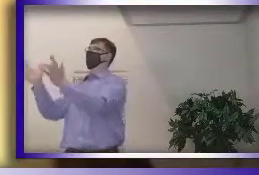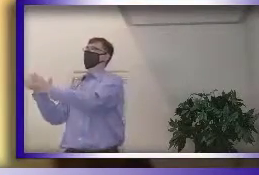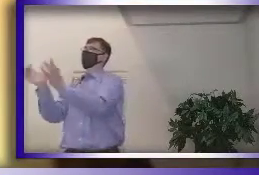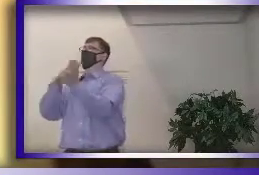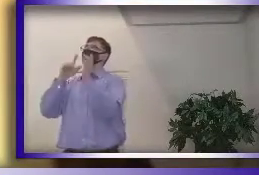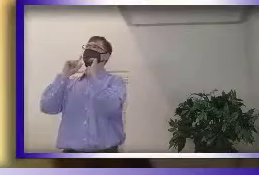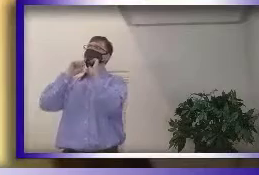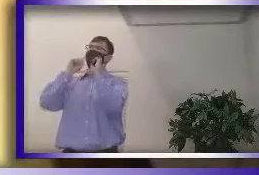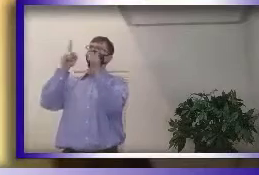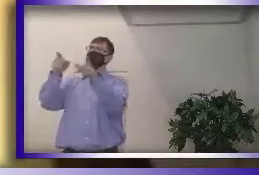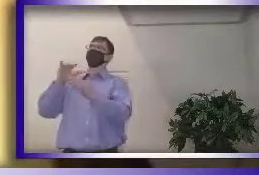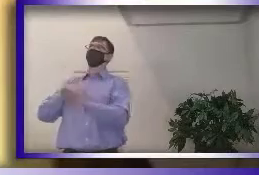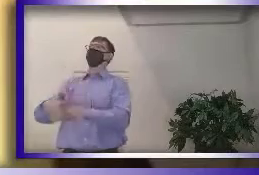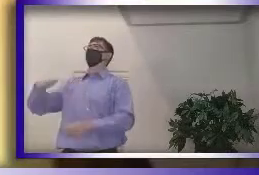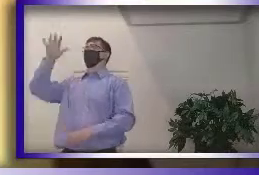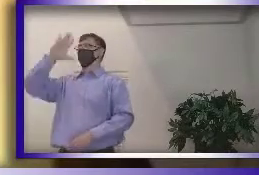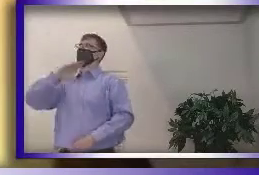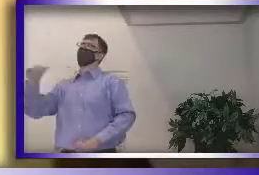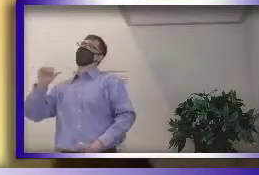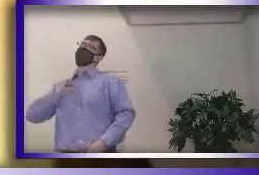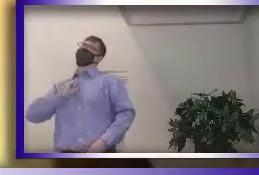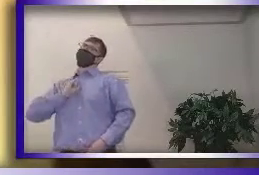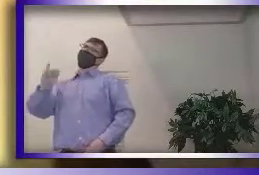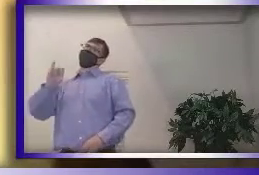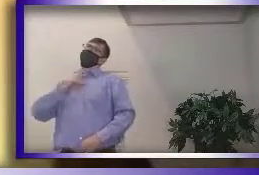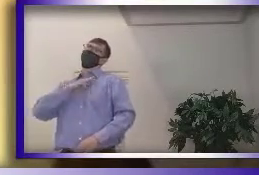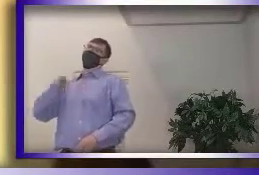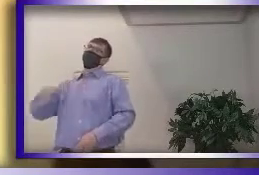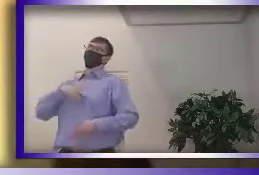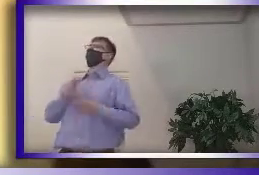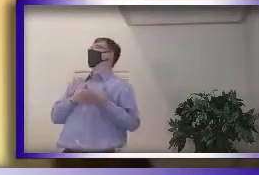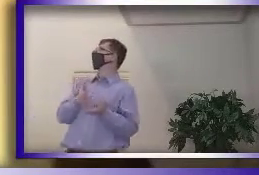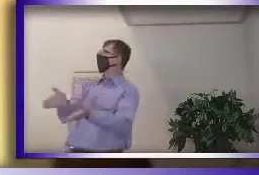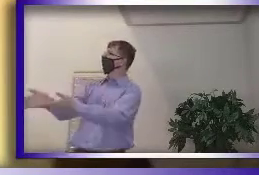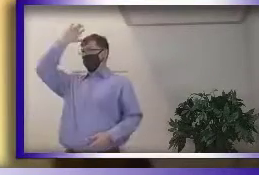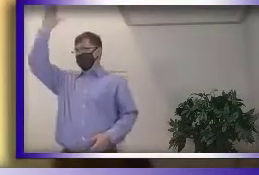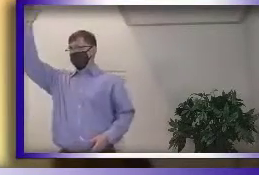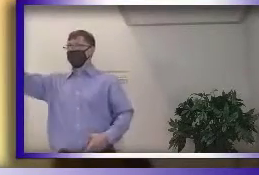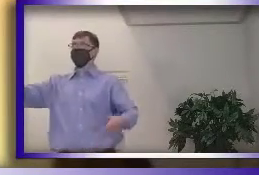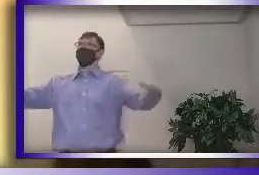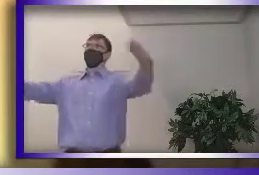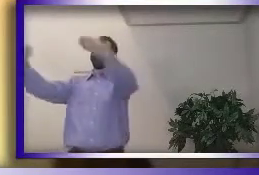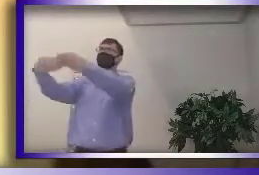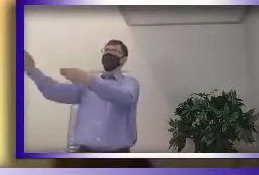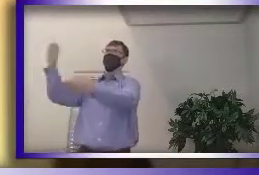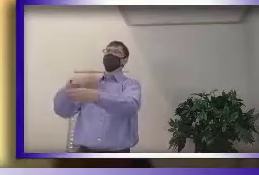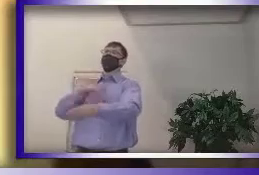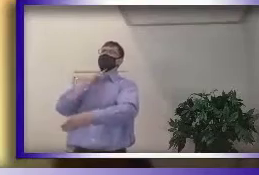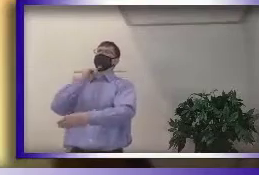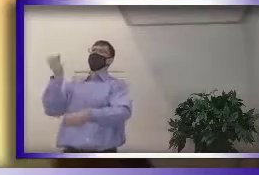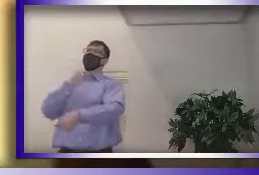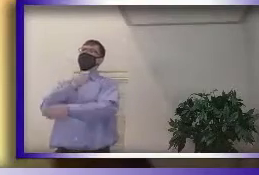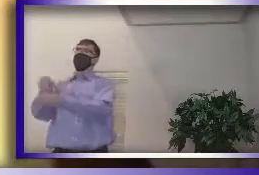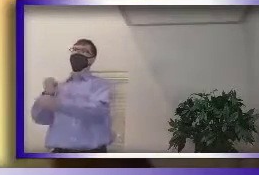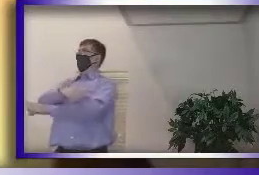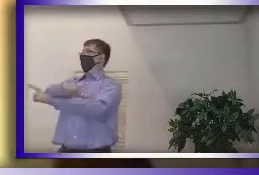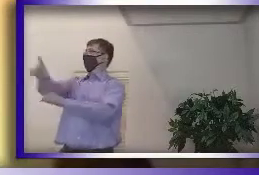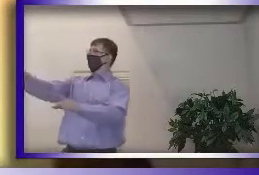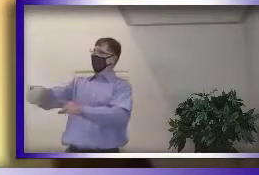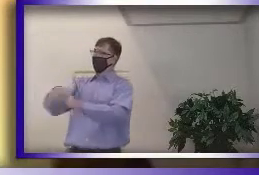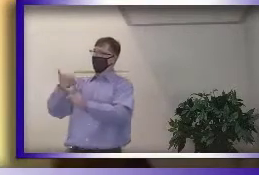work. Those are all a Christian way of framing it. The Buddha had a whole different